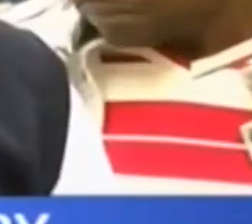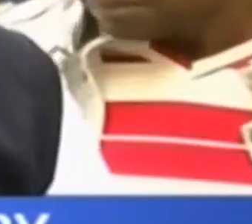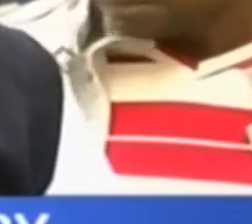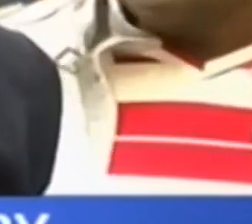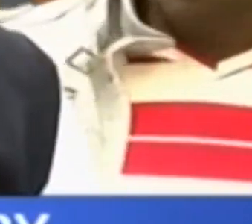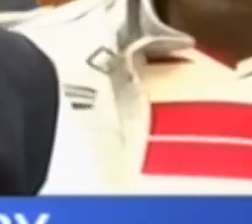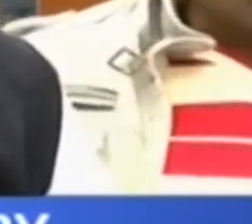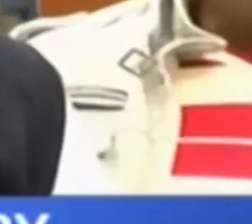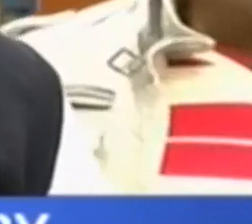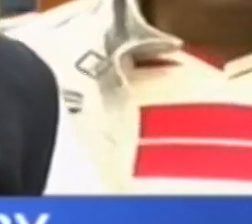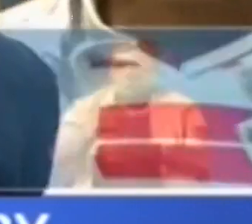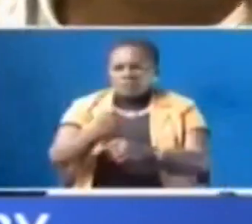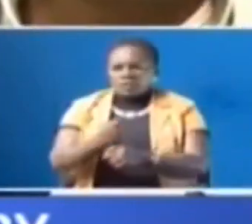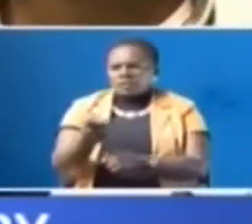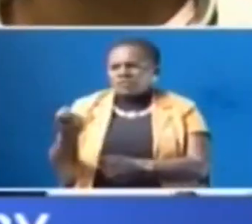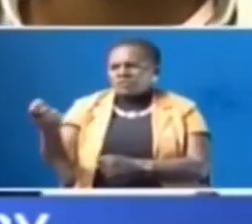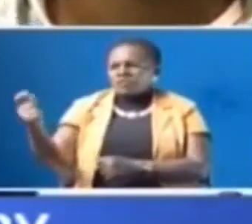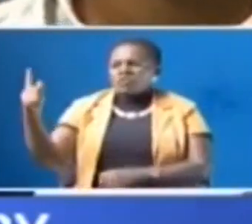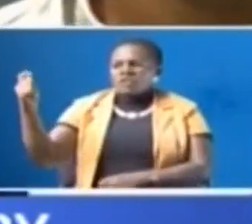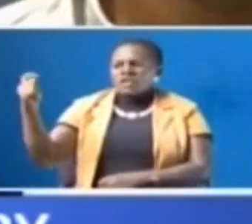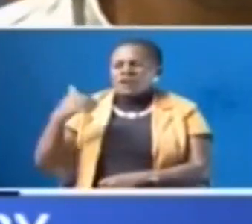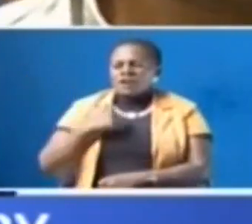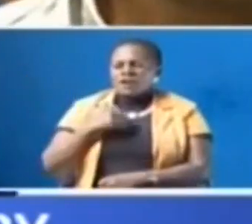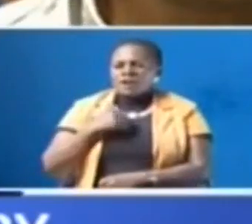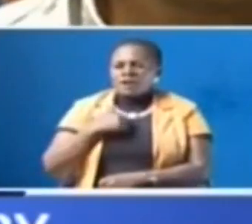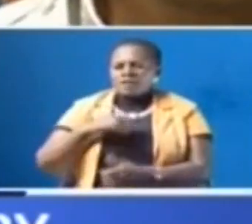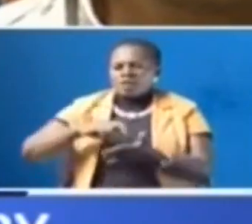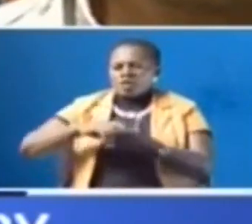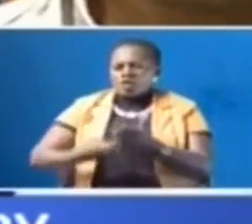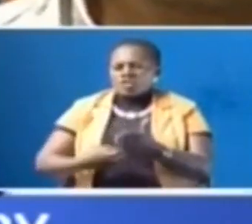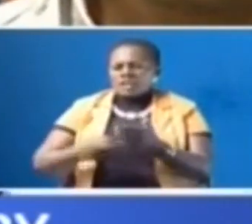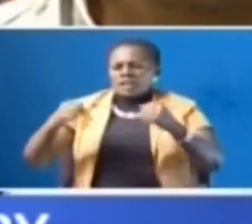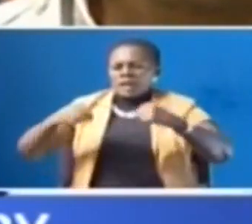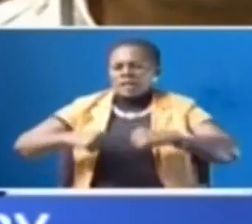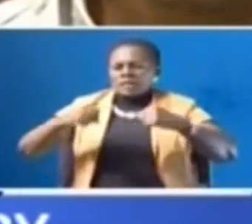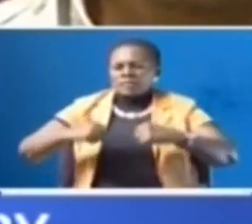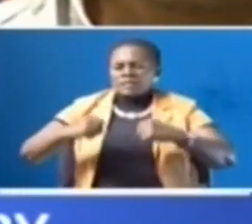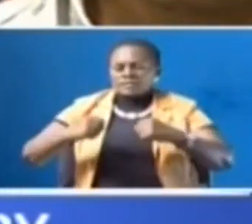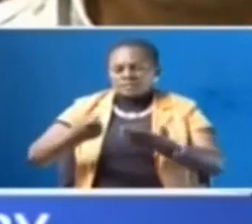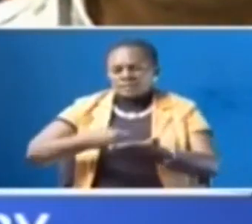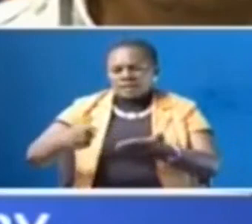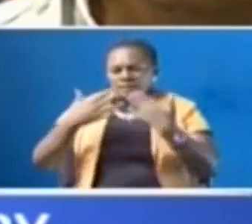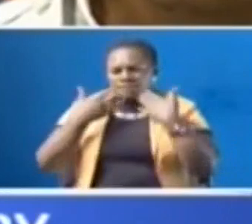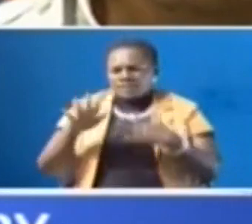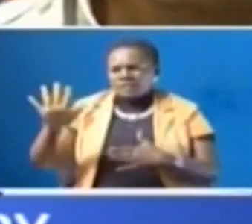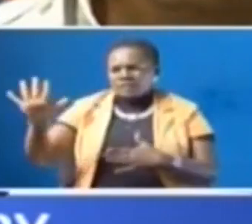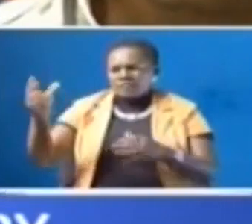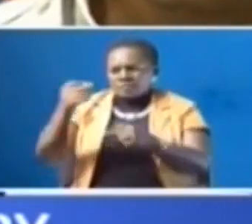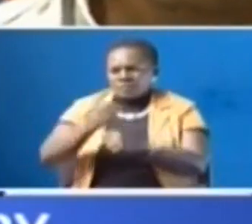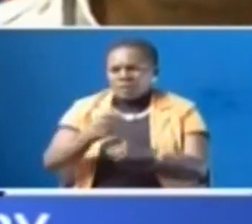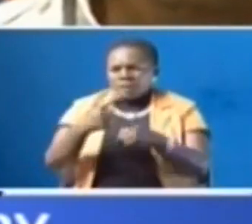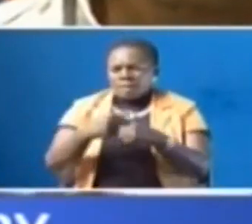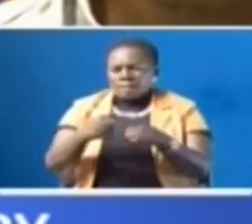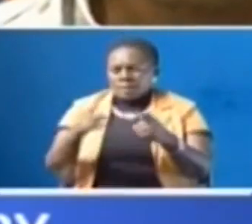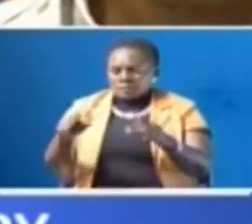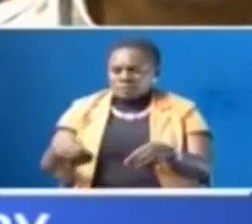A few companies have been given the tenders, the contracts have been signed to about five companies. But you see, even if they have been